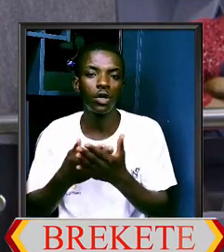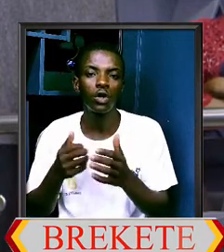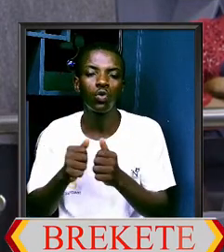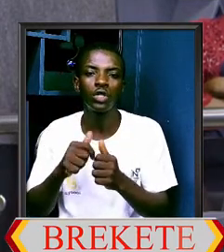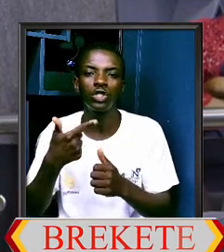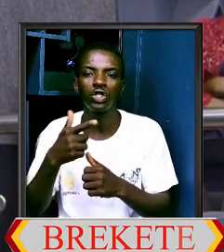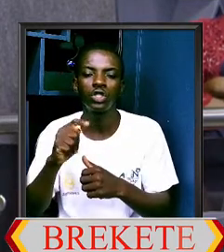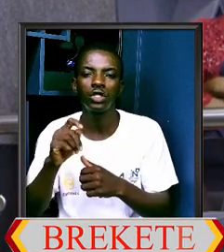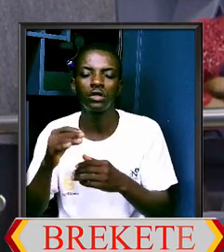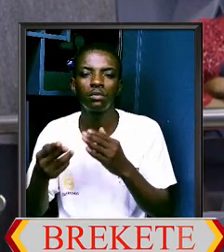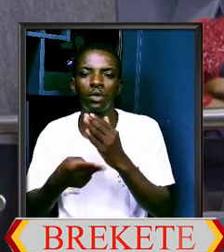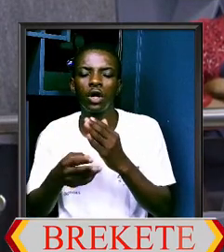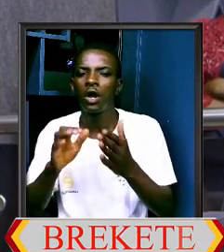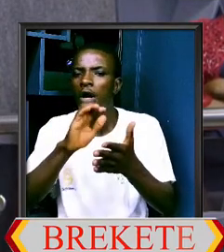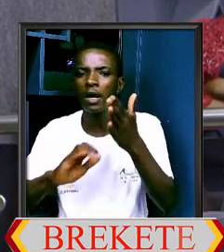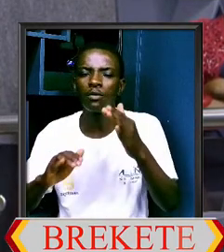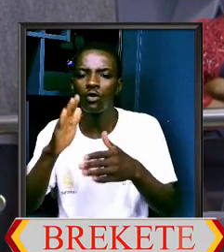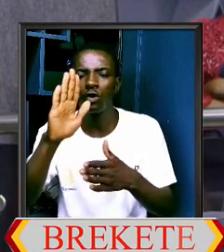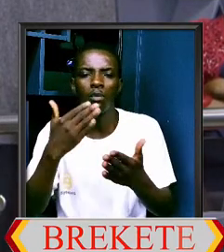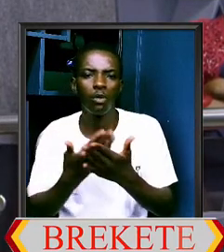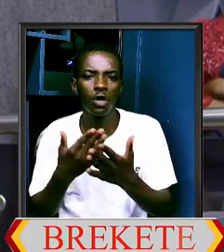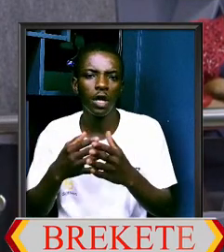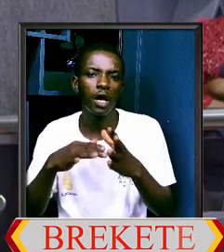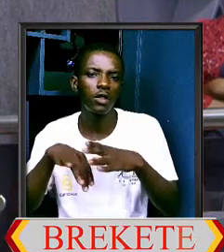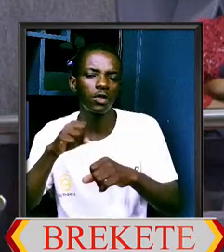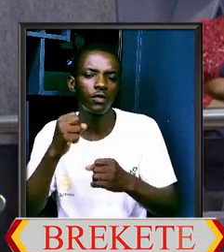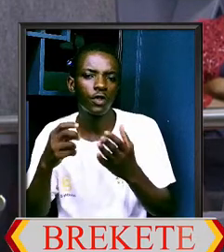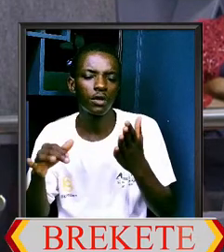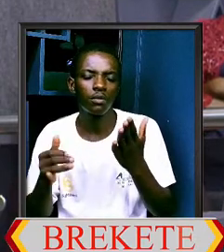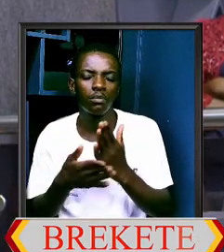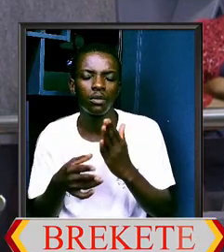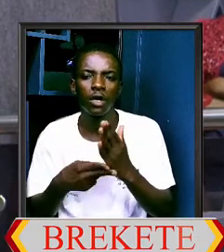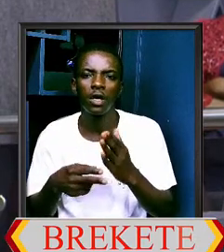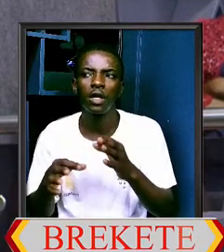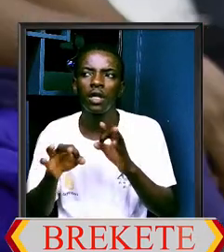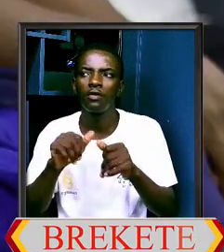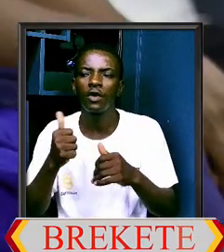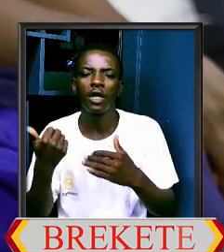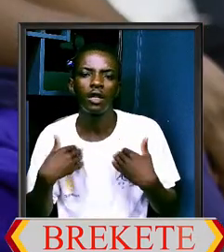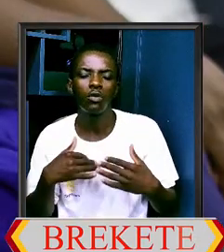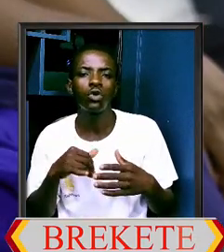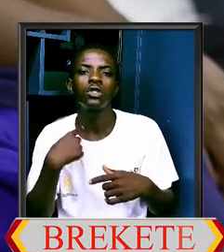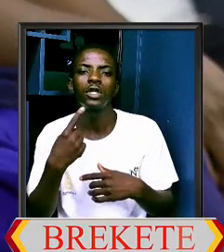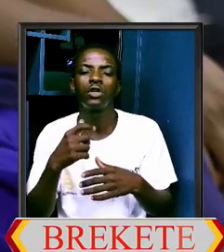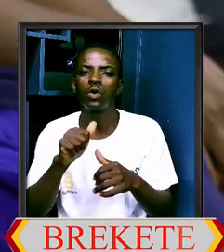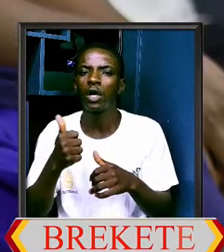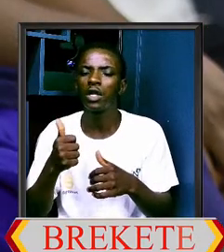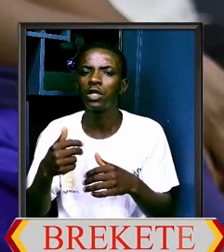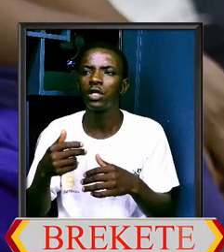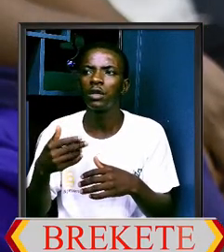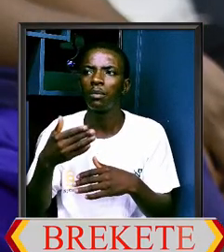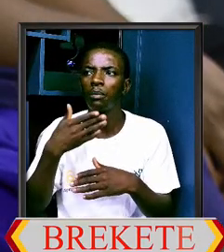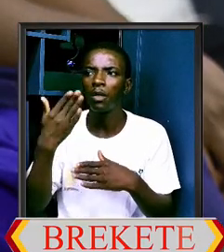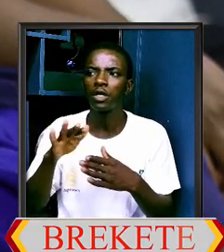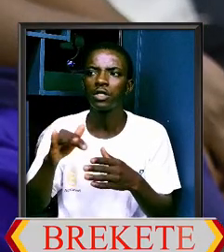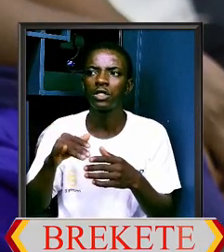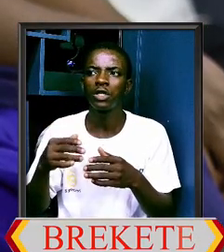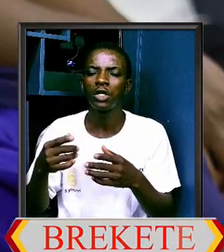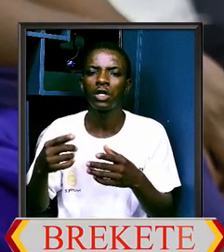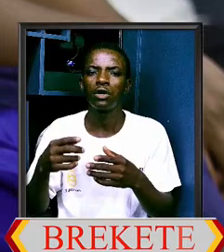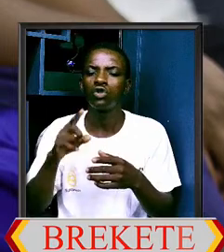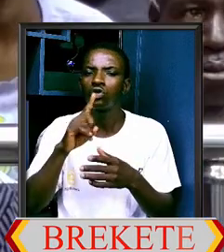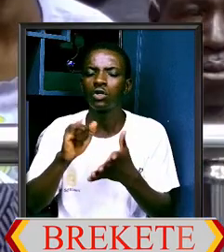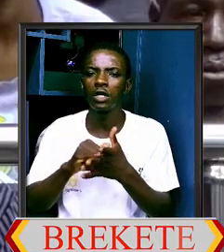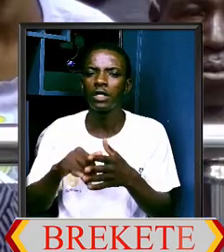Bank, Use branch, remove your money out of that bank. And if anybody tell you any rubbish here, make sure say